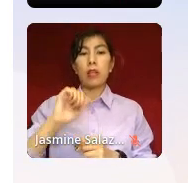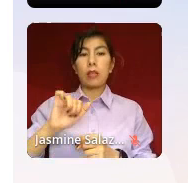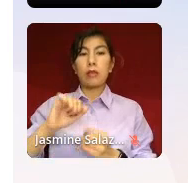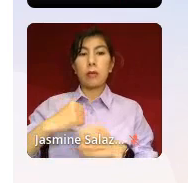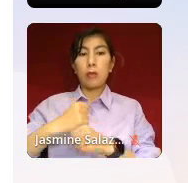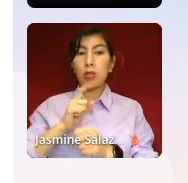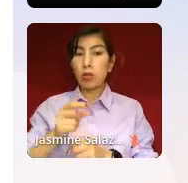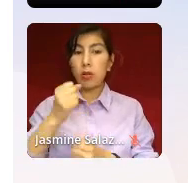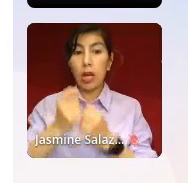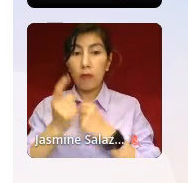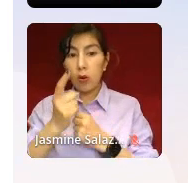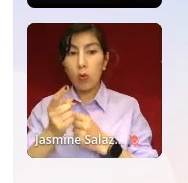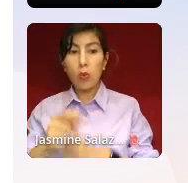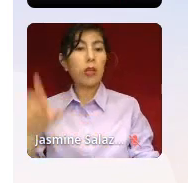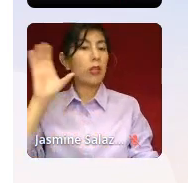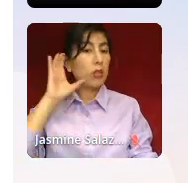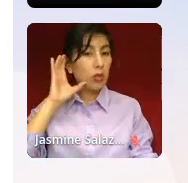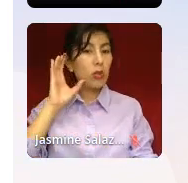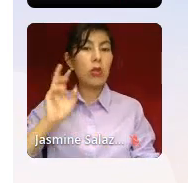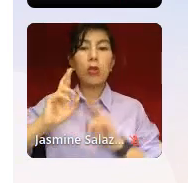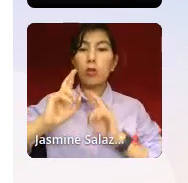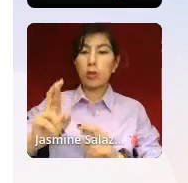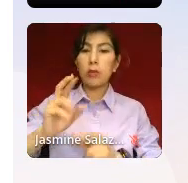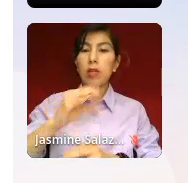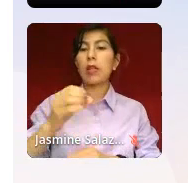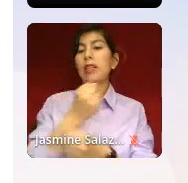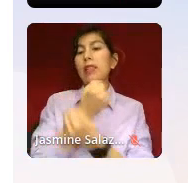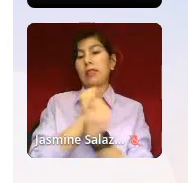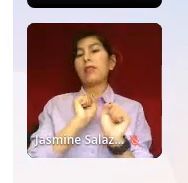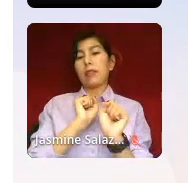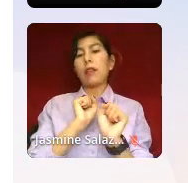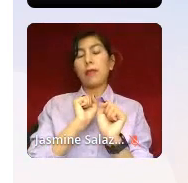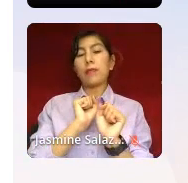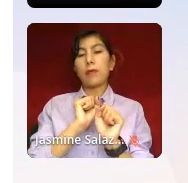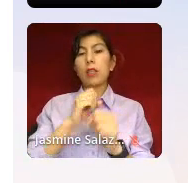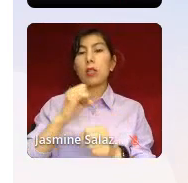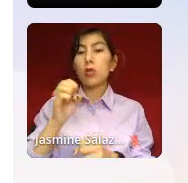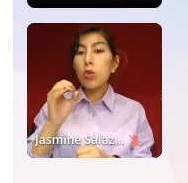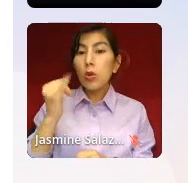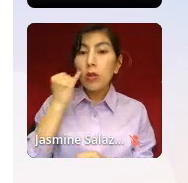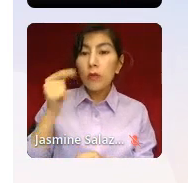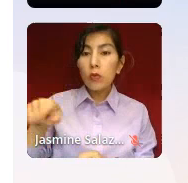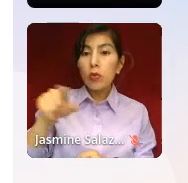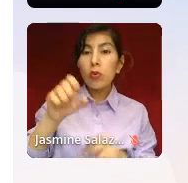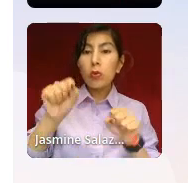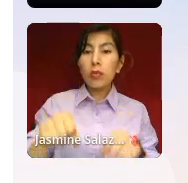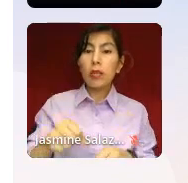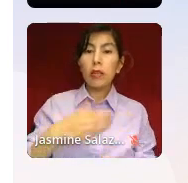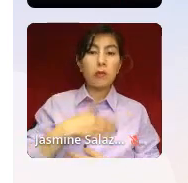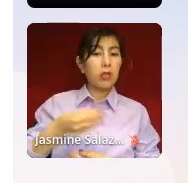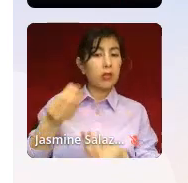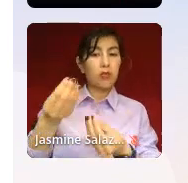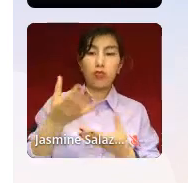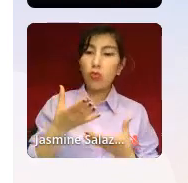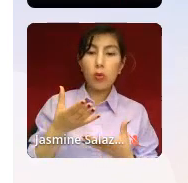that everyone is heard, respected, and safe. So if you all can please let me know